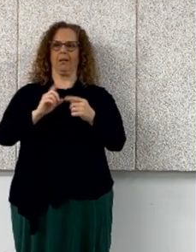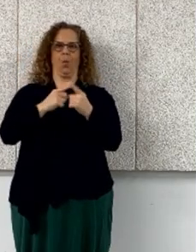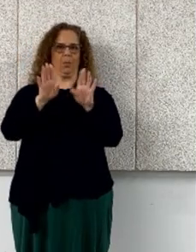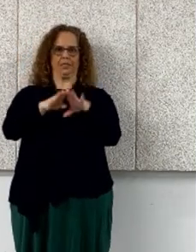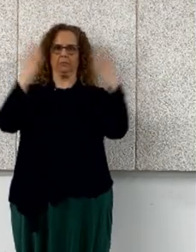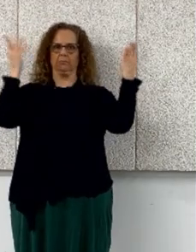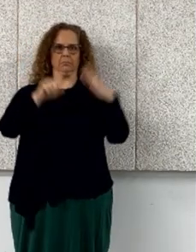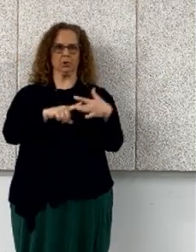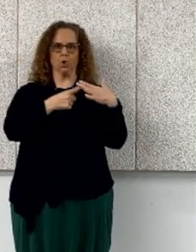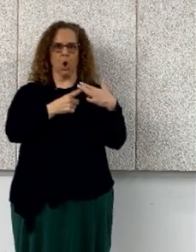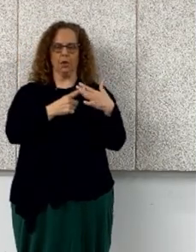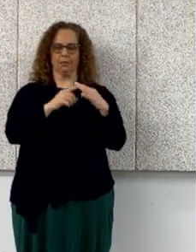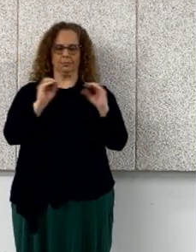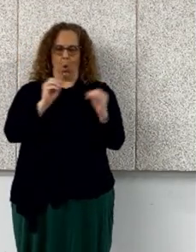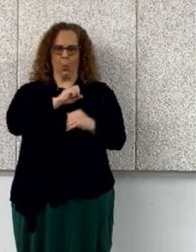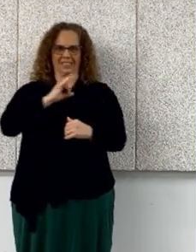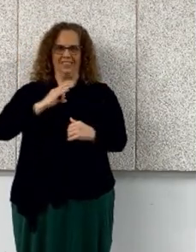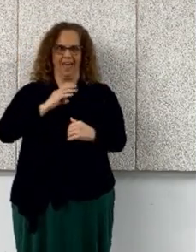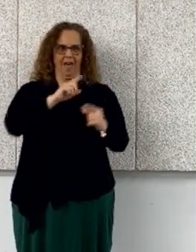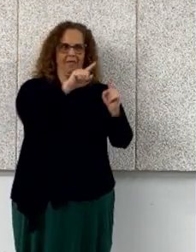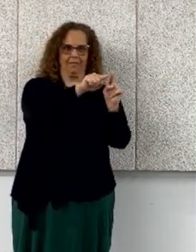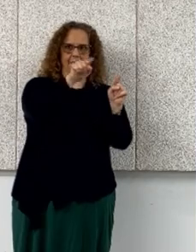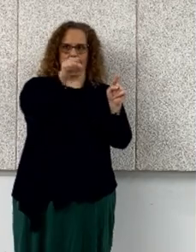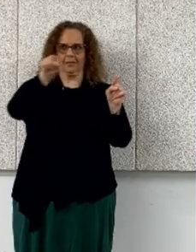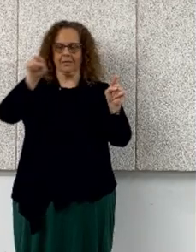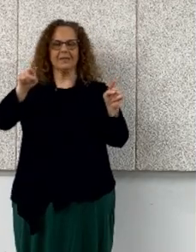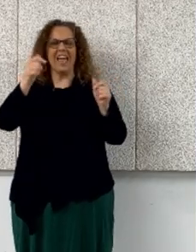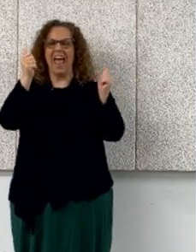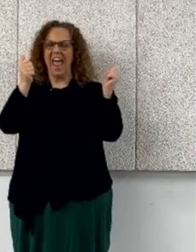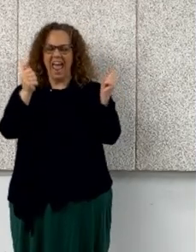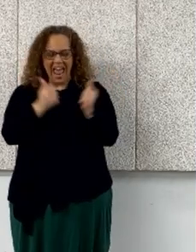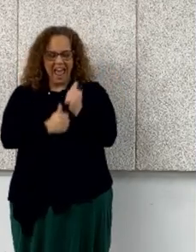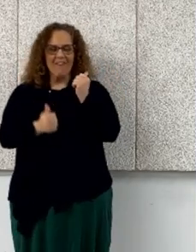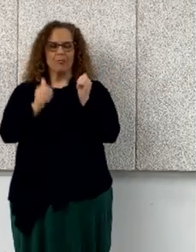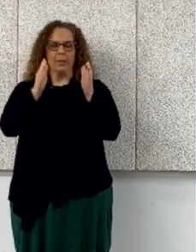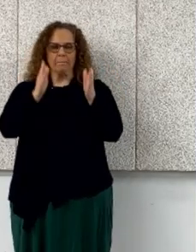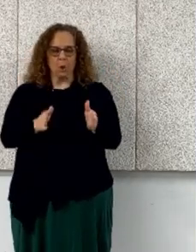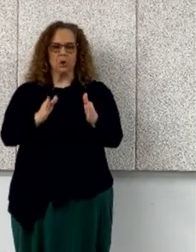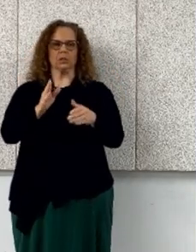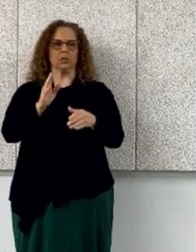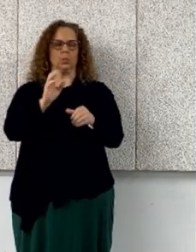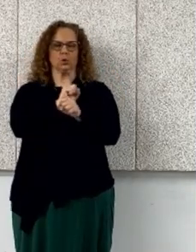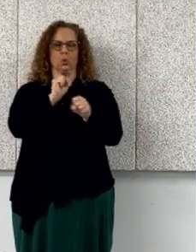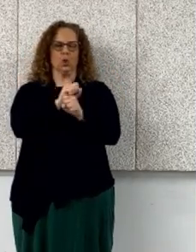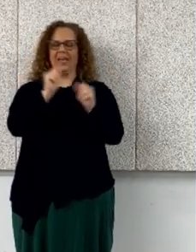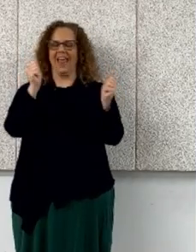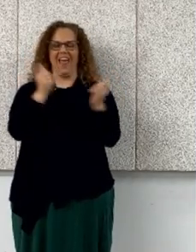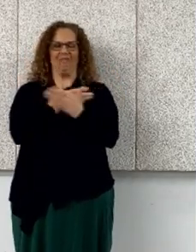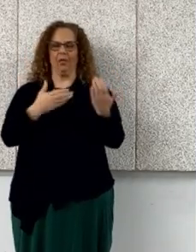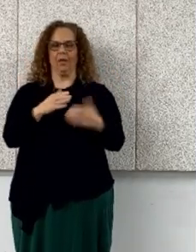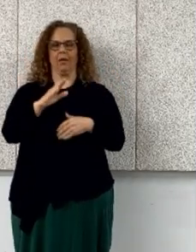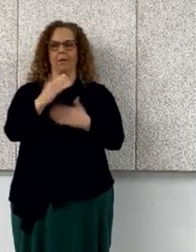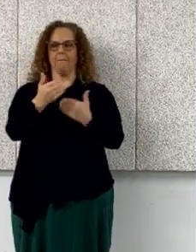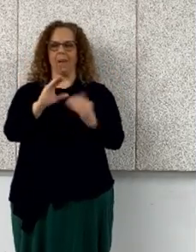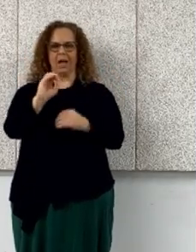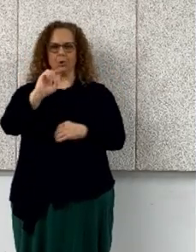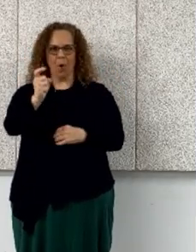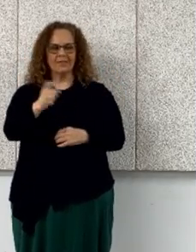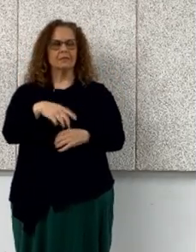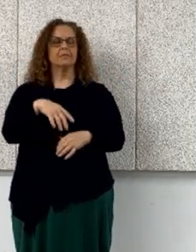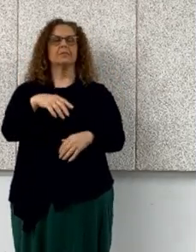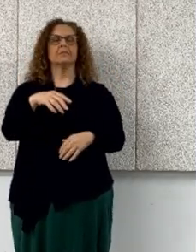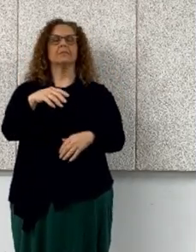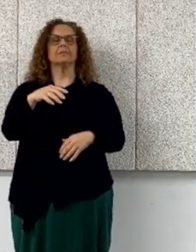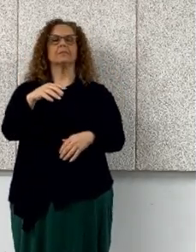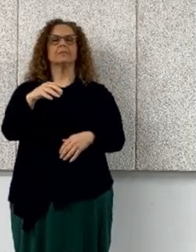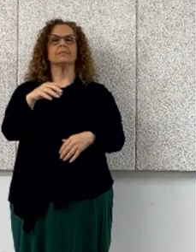together. We had no staff, and everybody was doing box office or concessions. It was like a totally like co-op model in the